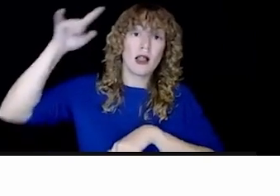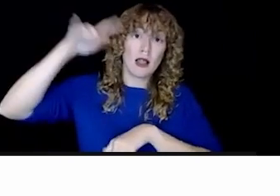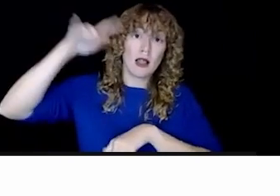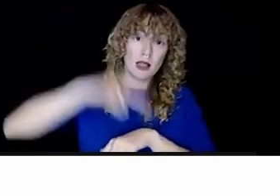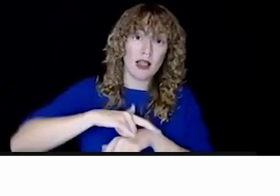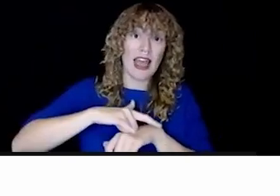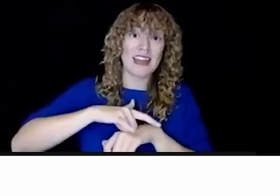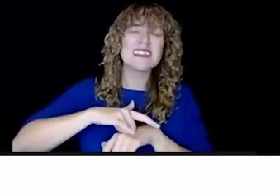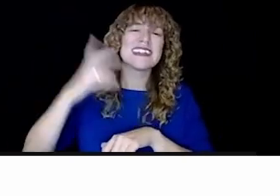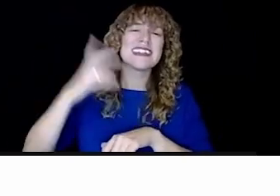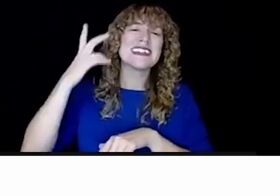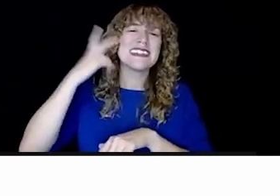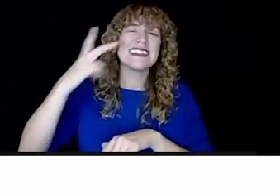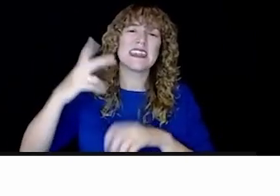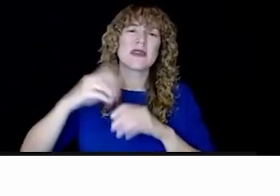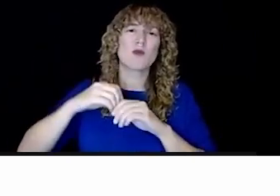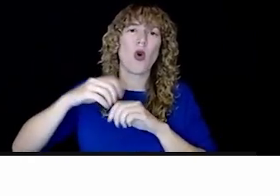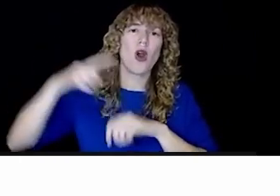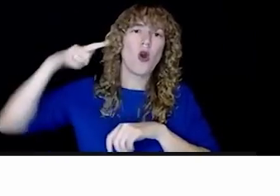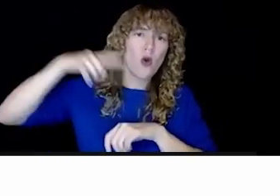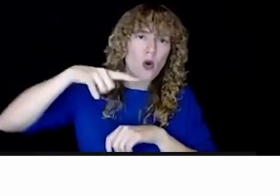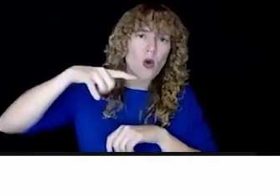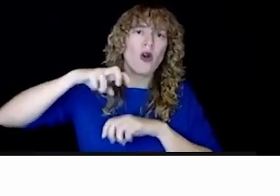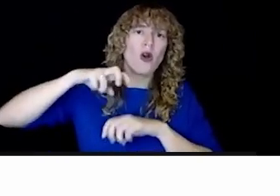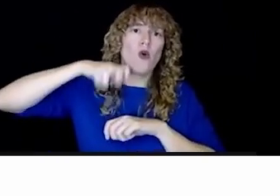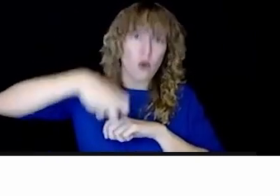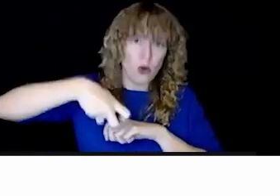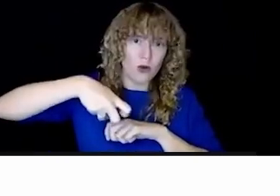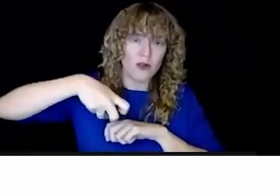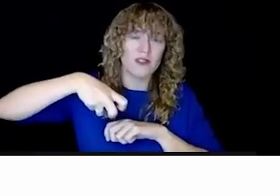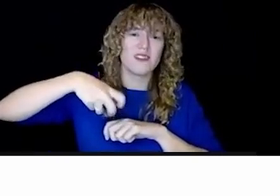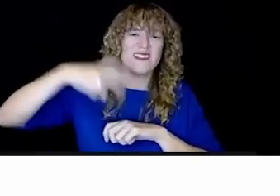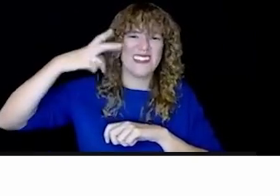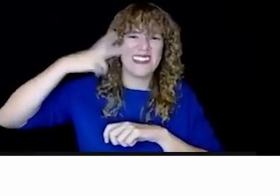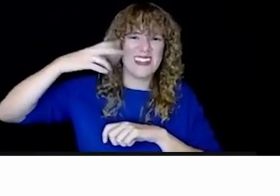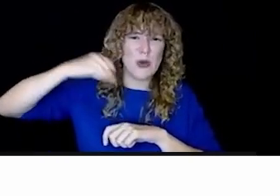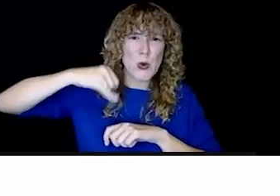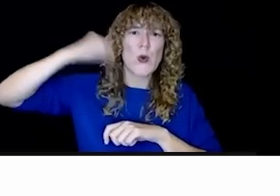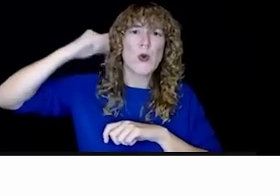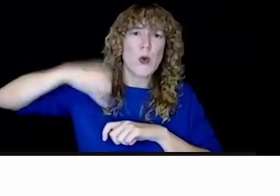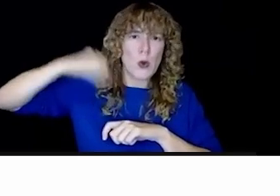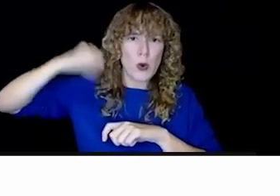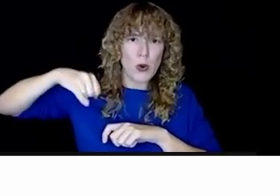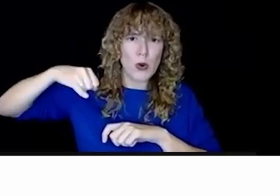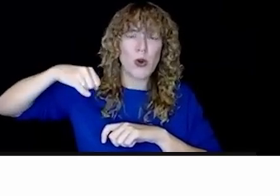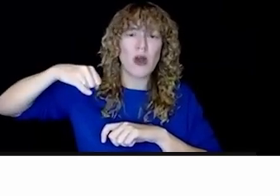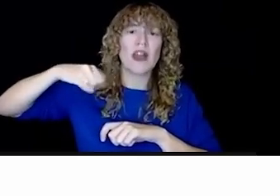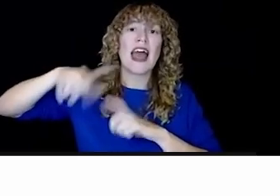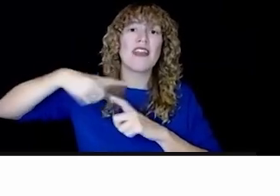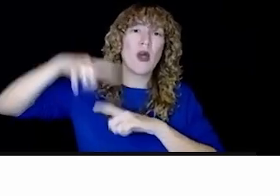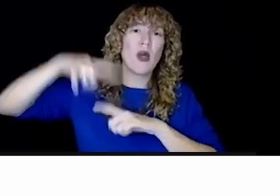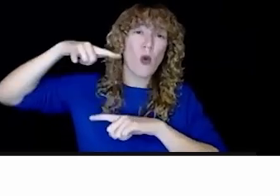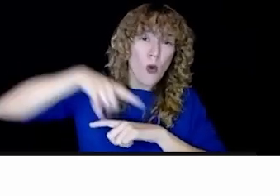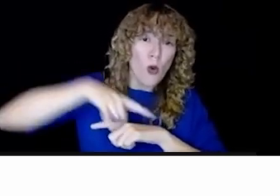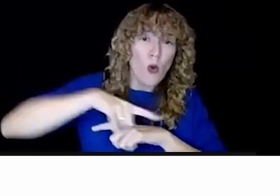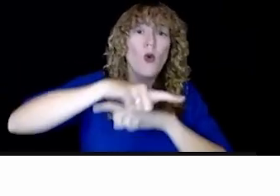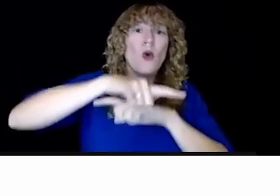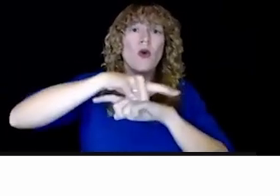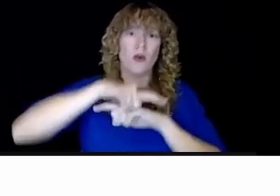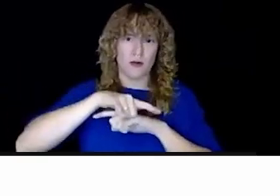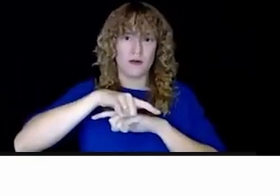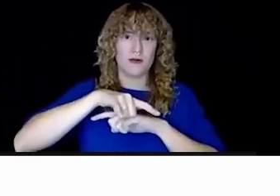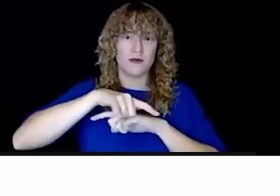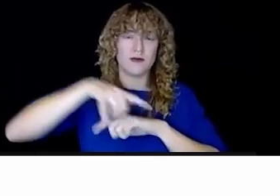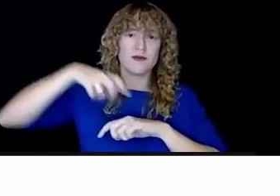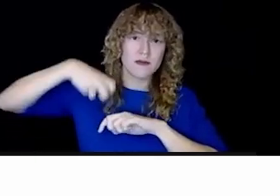stronger forward and downward accelerations as the aircraft decelerates and touches down. Finally, during